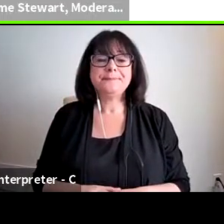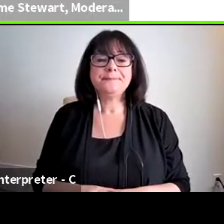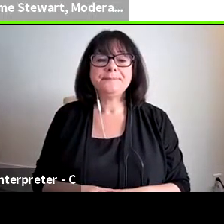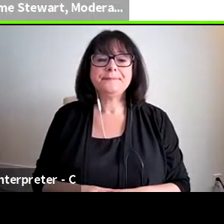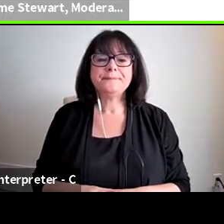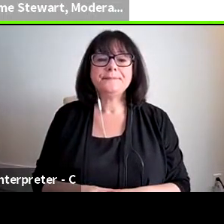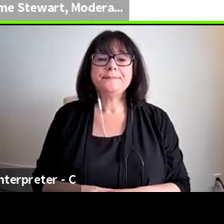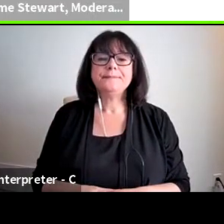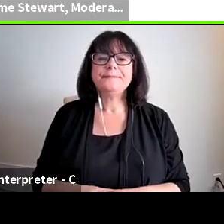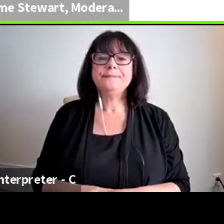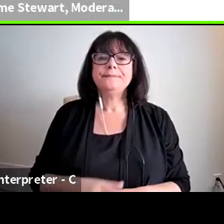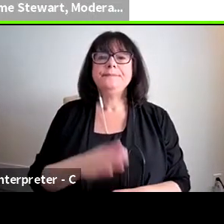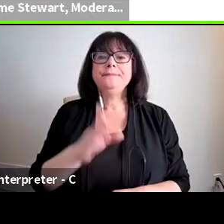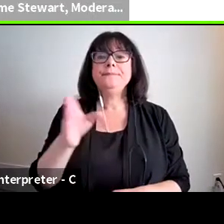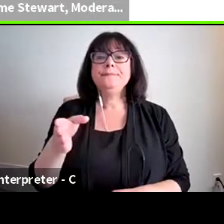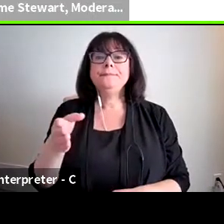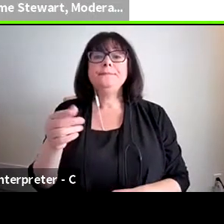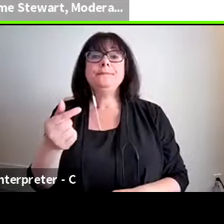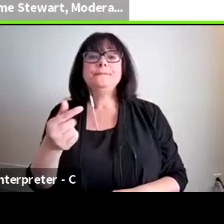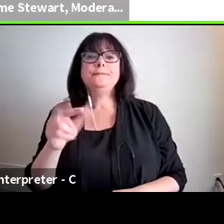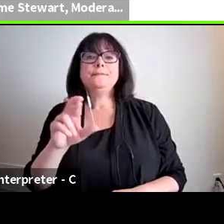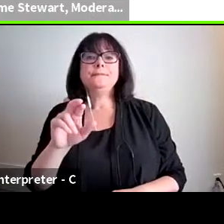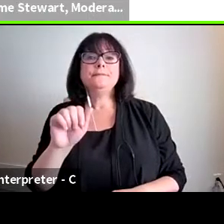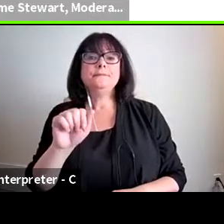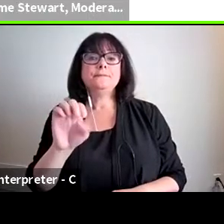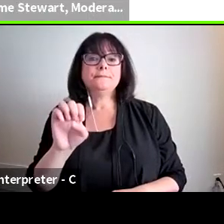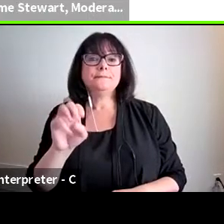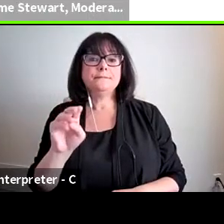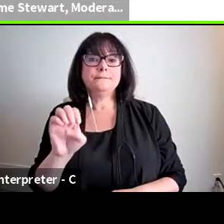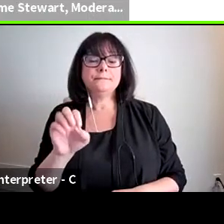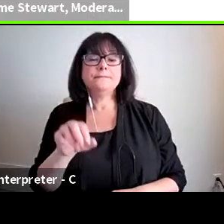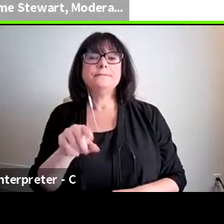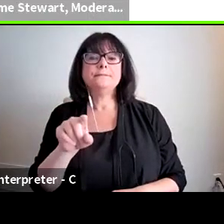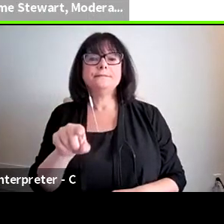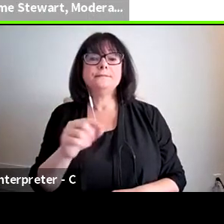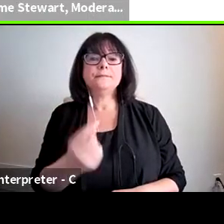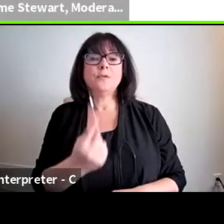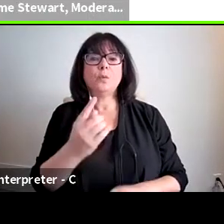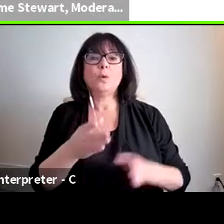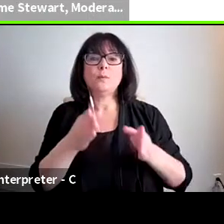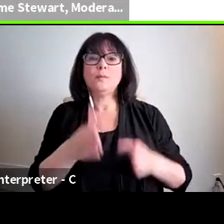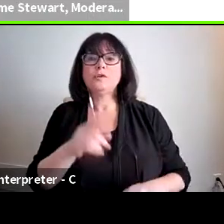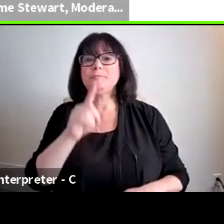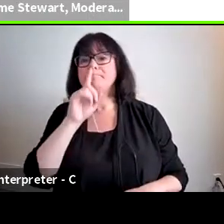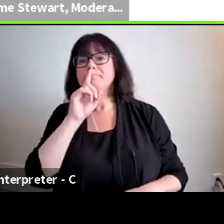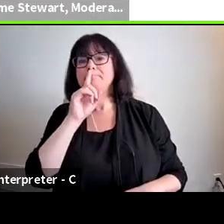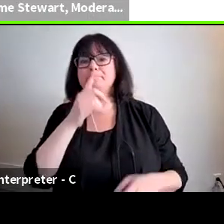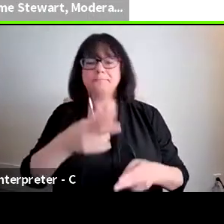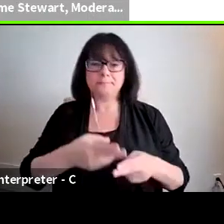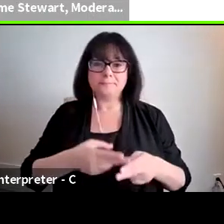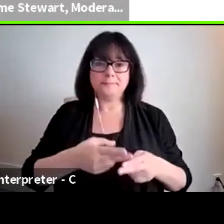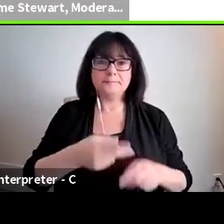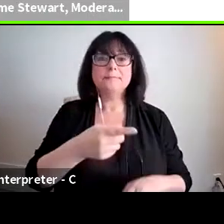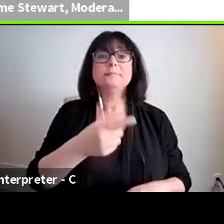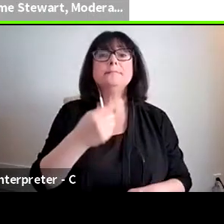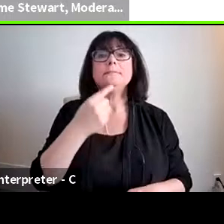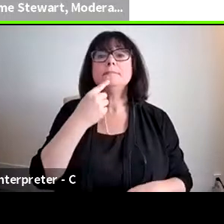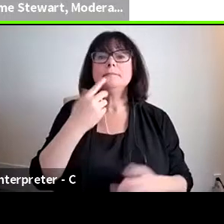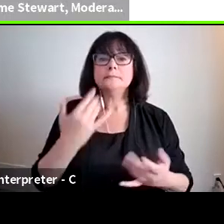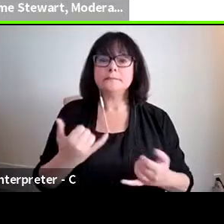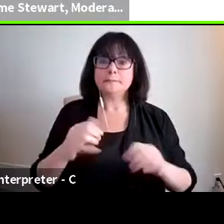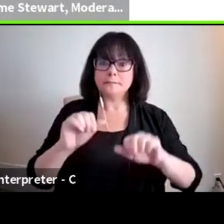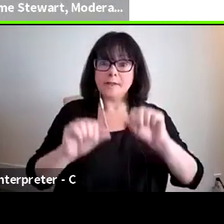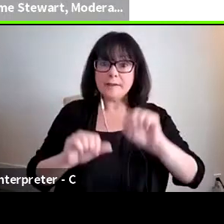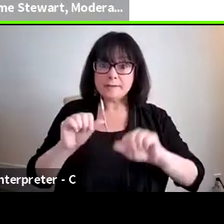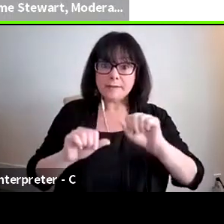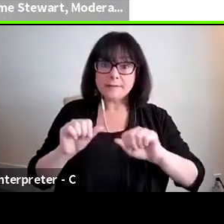All right, so an anonymous individual asks, with the shift to remote assessment, how is the